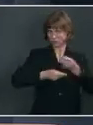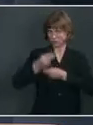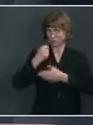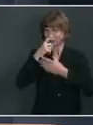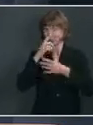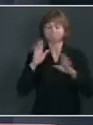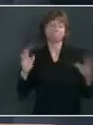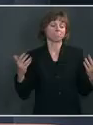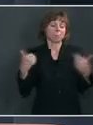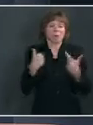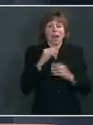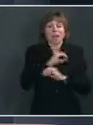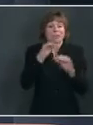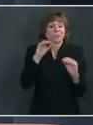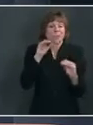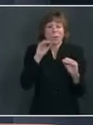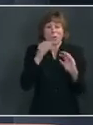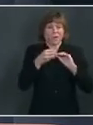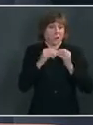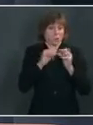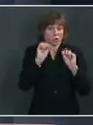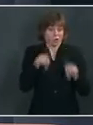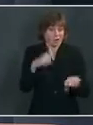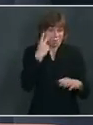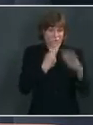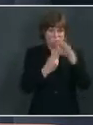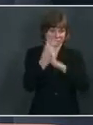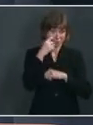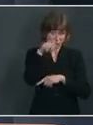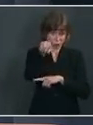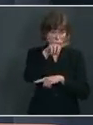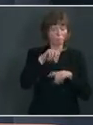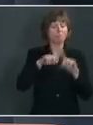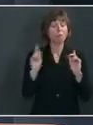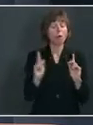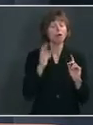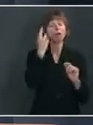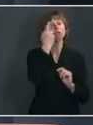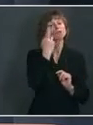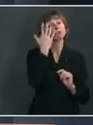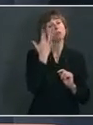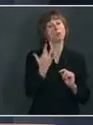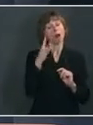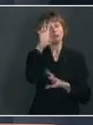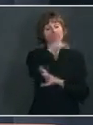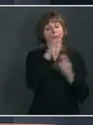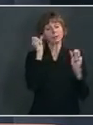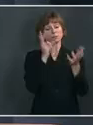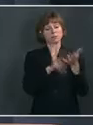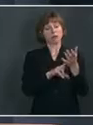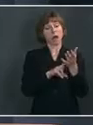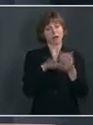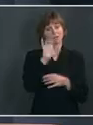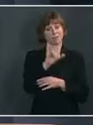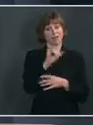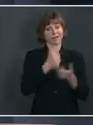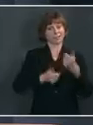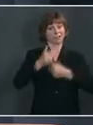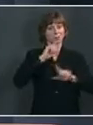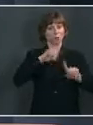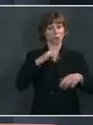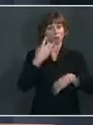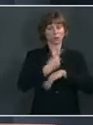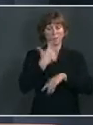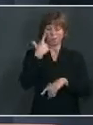to predict for you. But the reason that the president signed the executive order today was because it